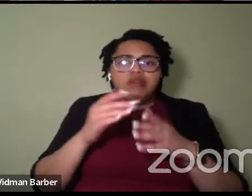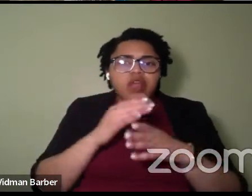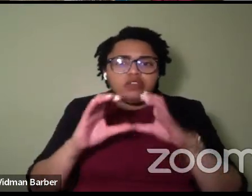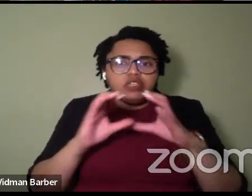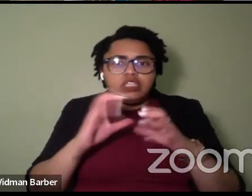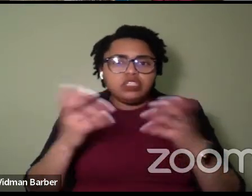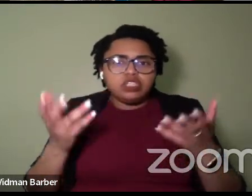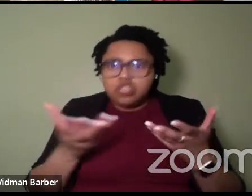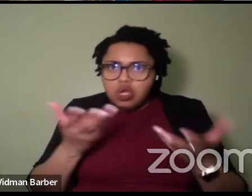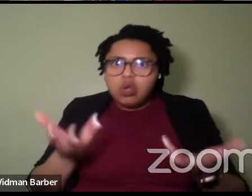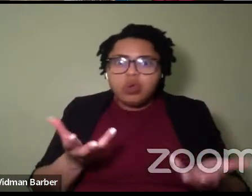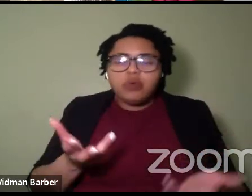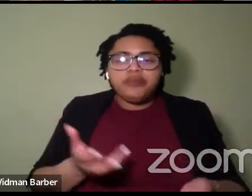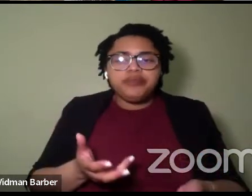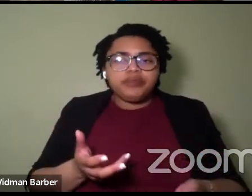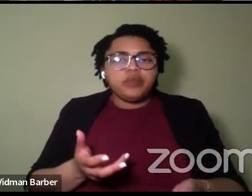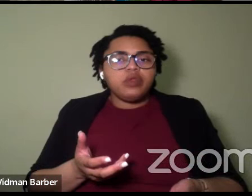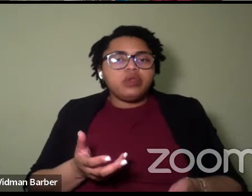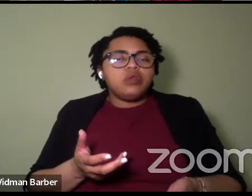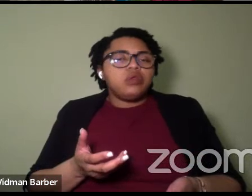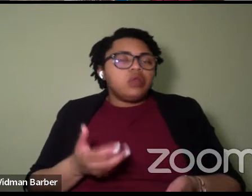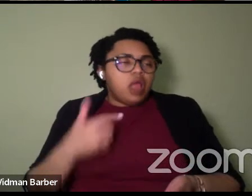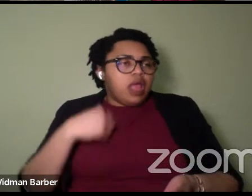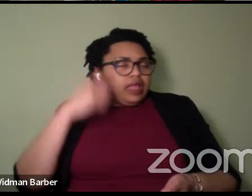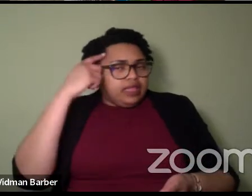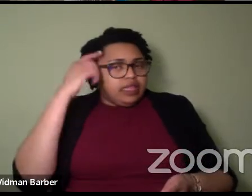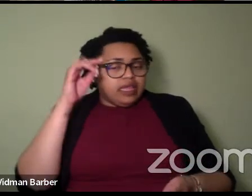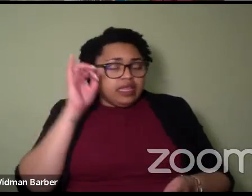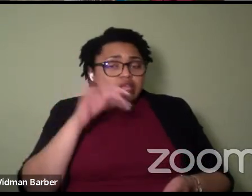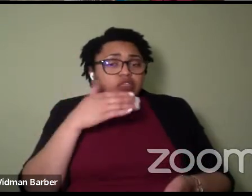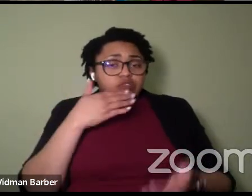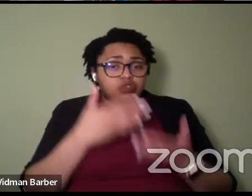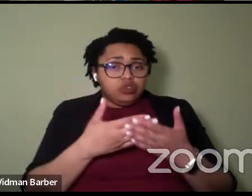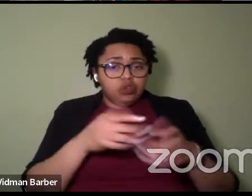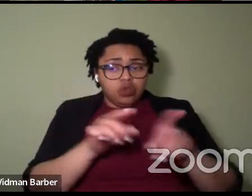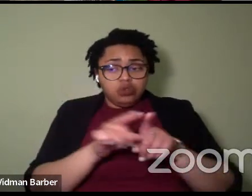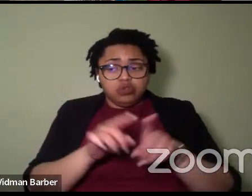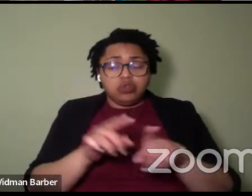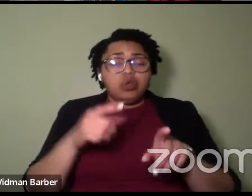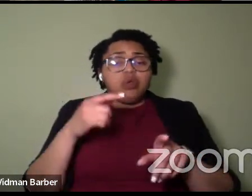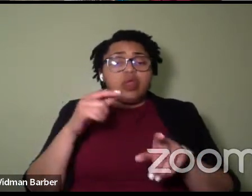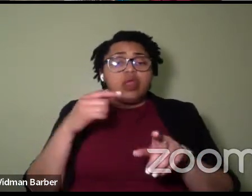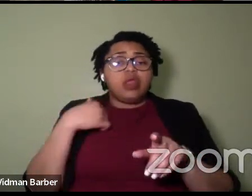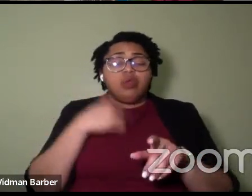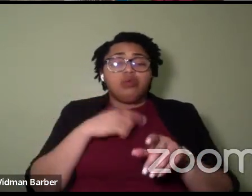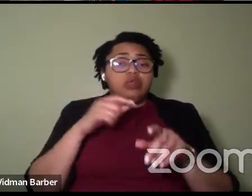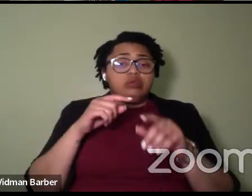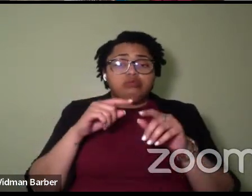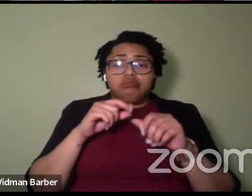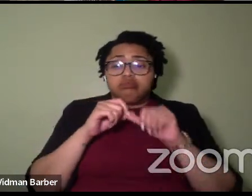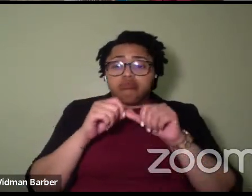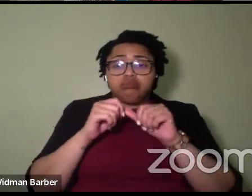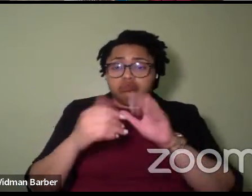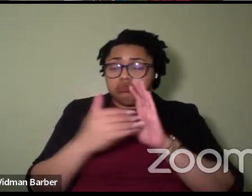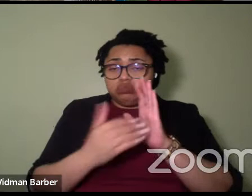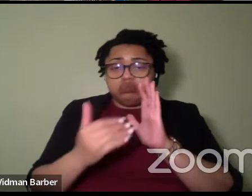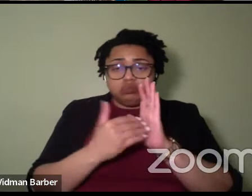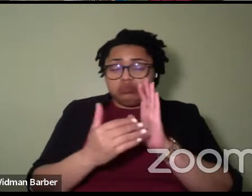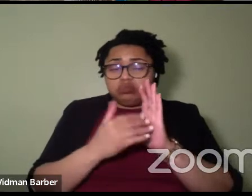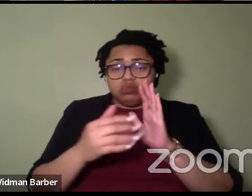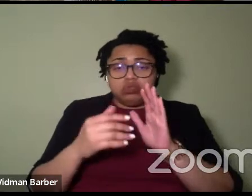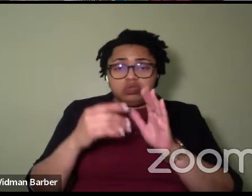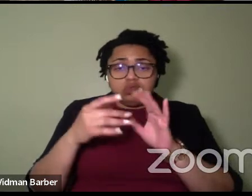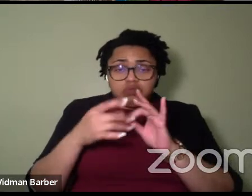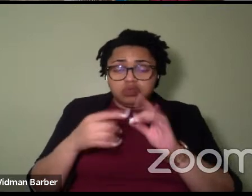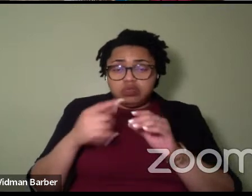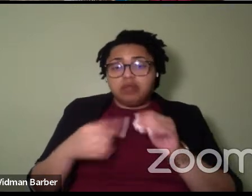So, and I think that those are good. And I think we keep going back to the truth telling, and we've had a lot of conversation, but we're here to